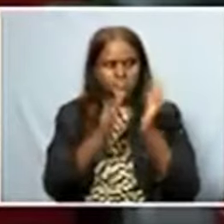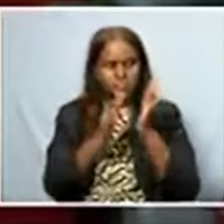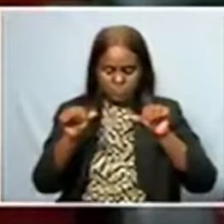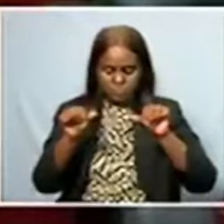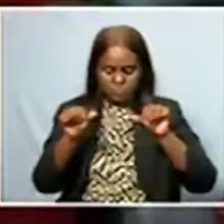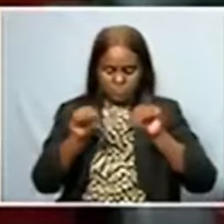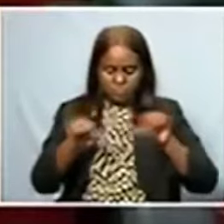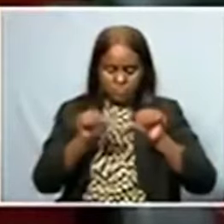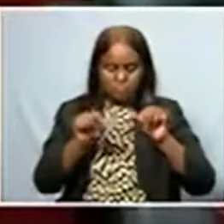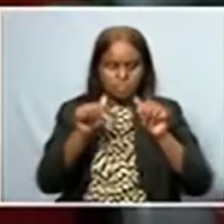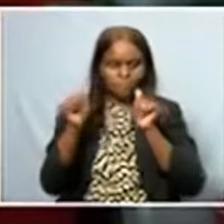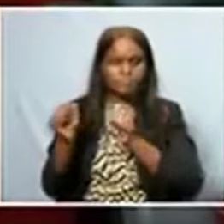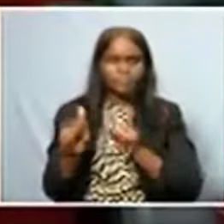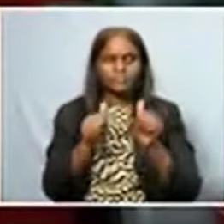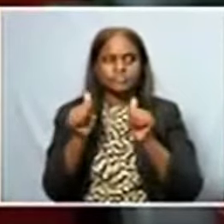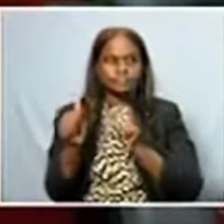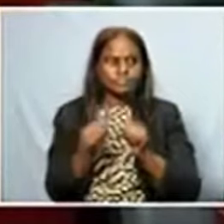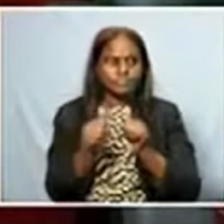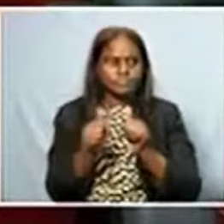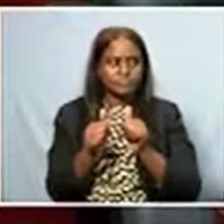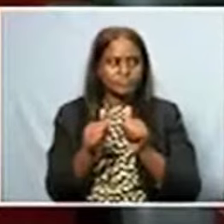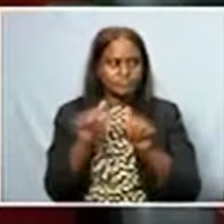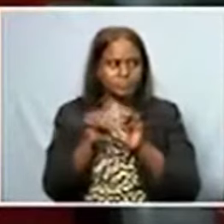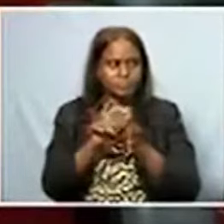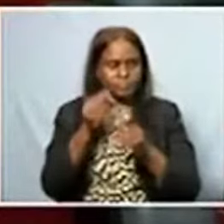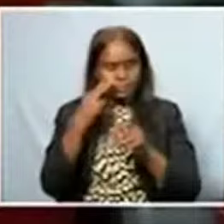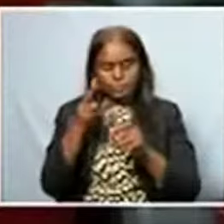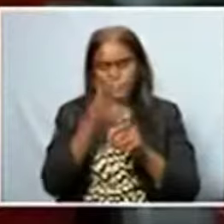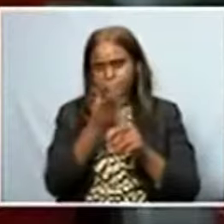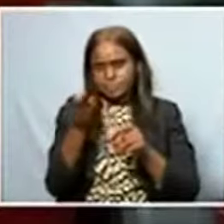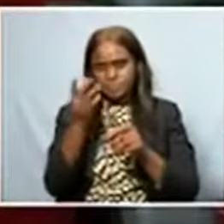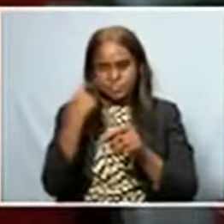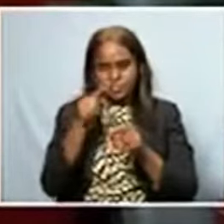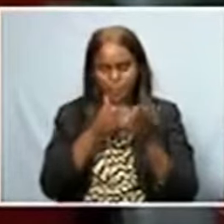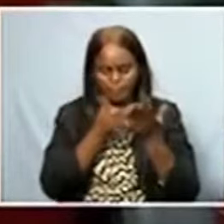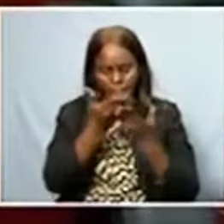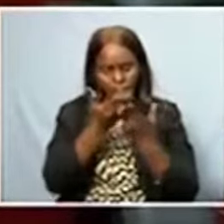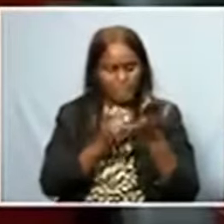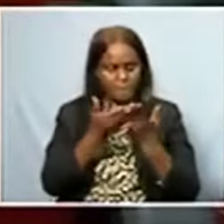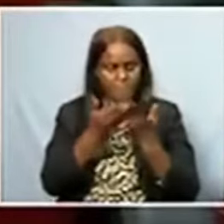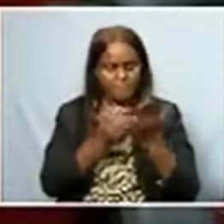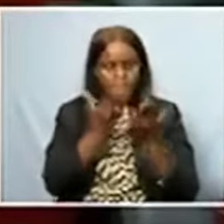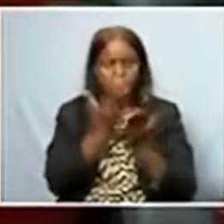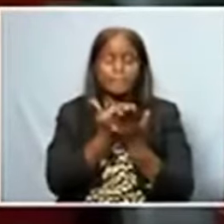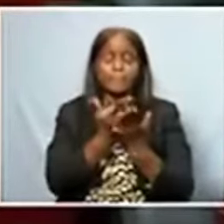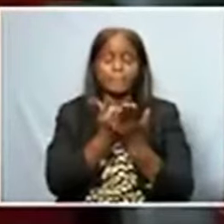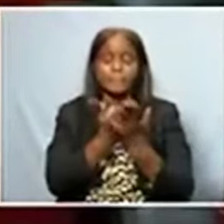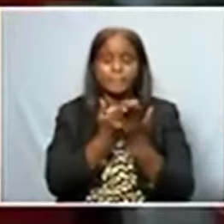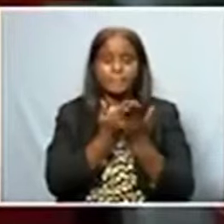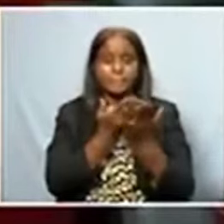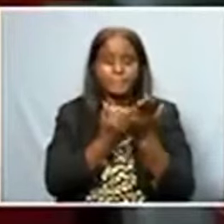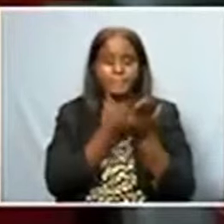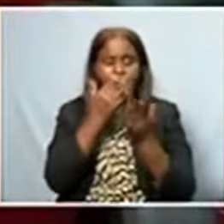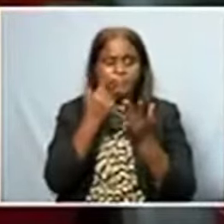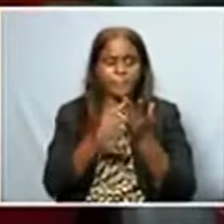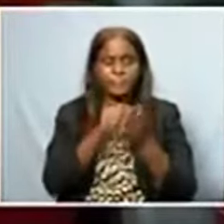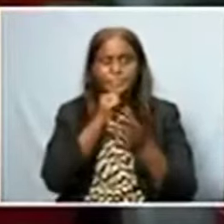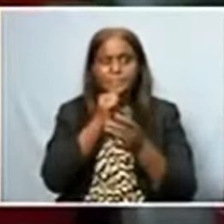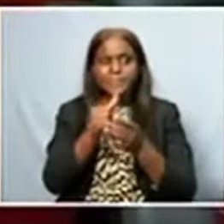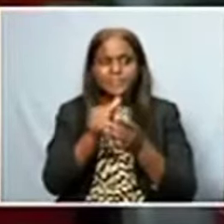audit activities. In view of the foregoing, the proposal should